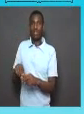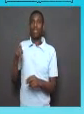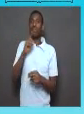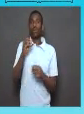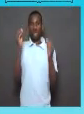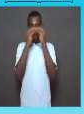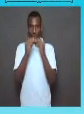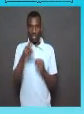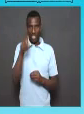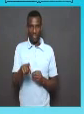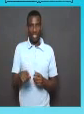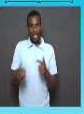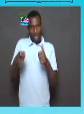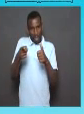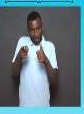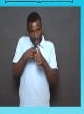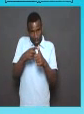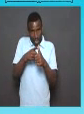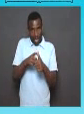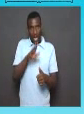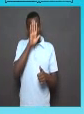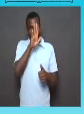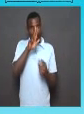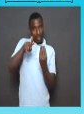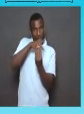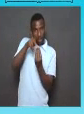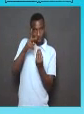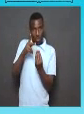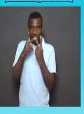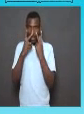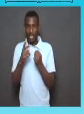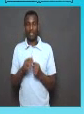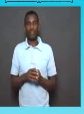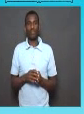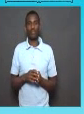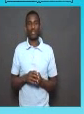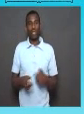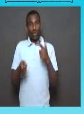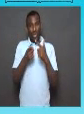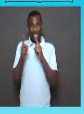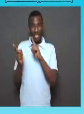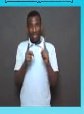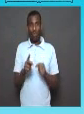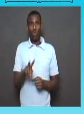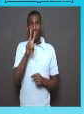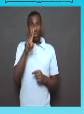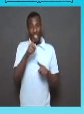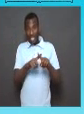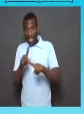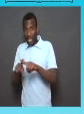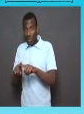First, there are 5 particles. There are 2 states in which these particles can